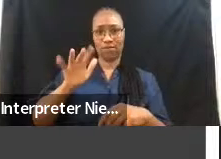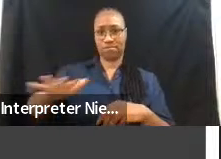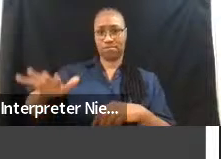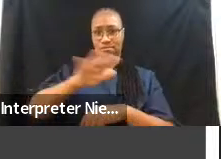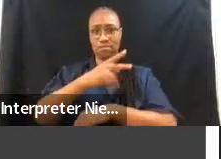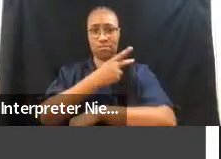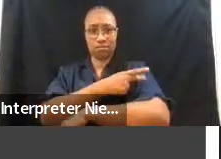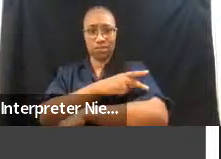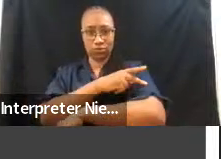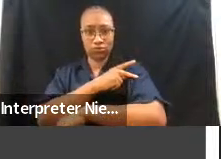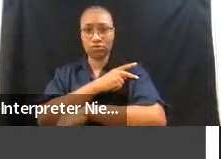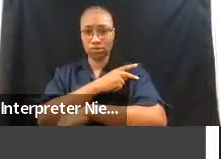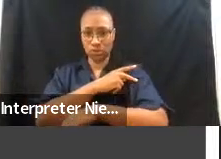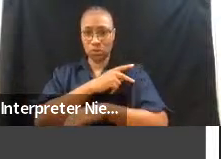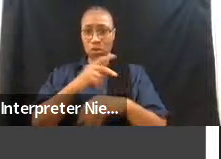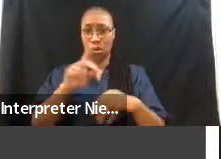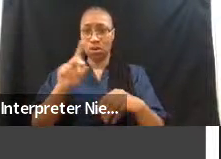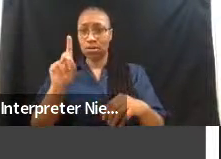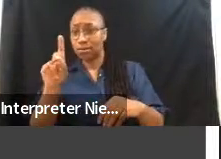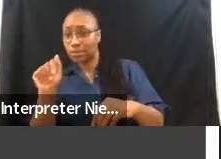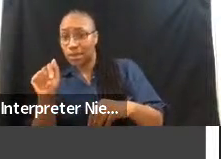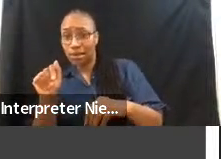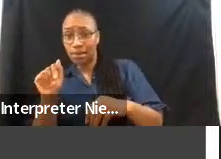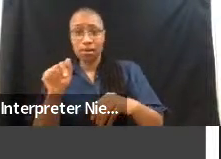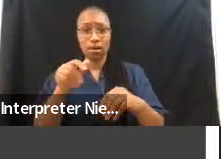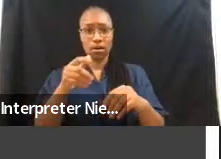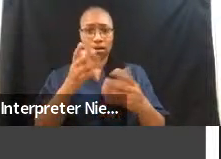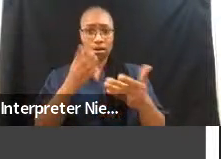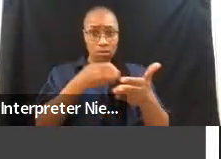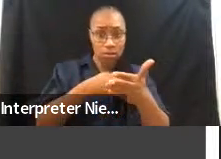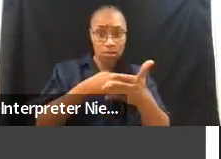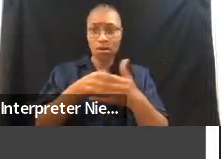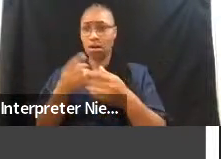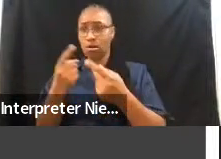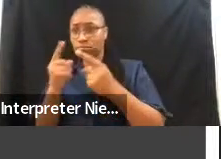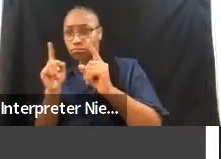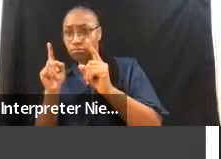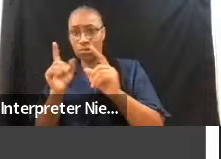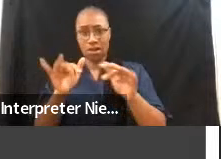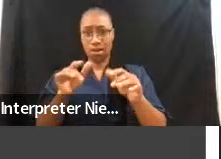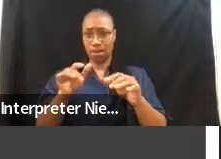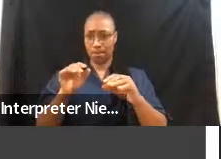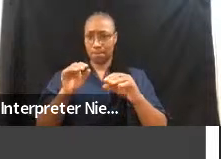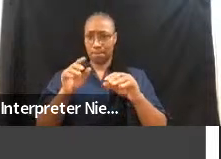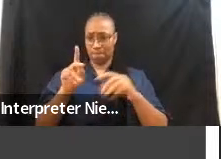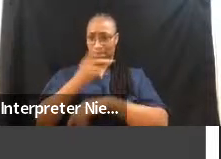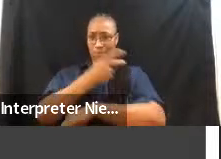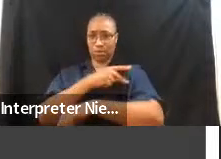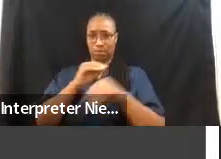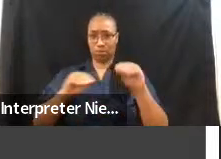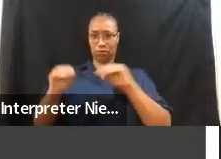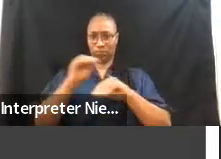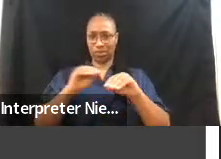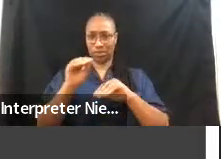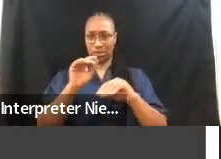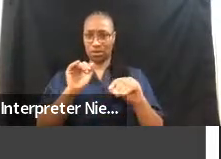with mobility disabilities. Despite the ADA and Section 504 requirements,